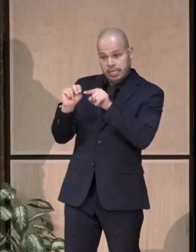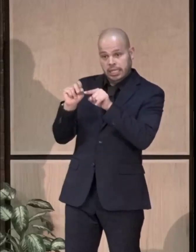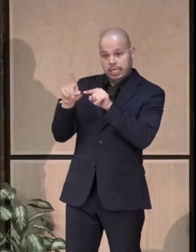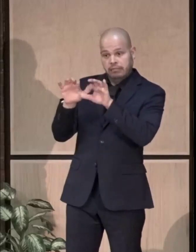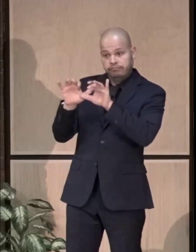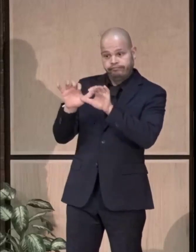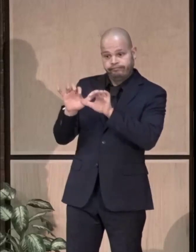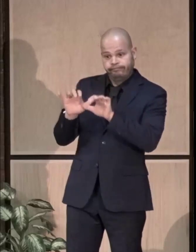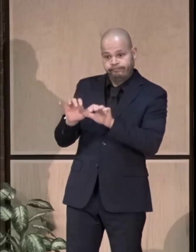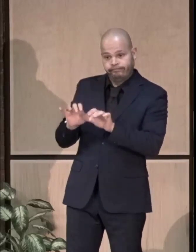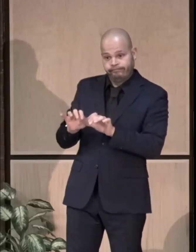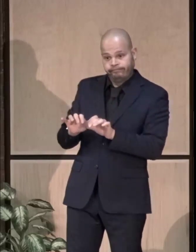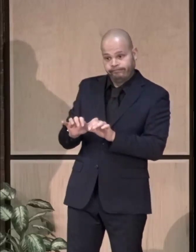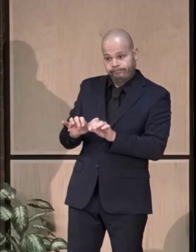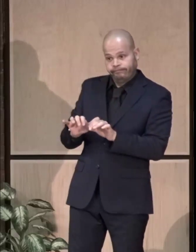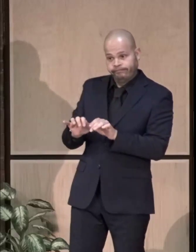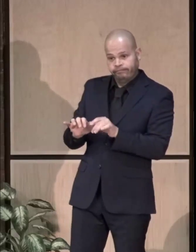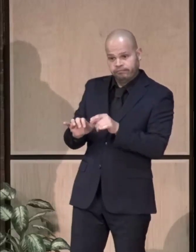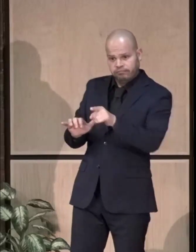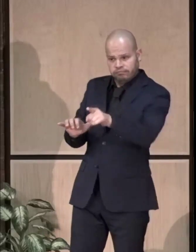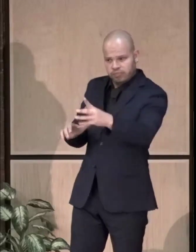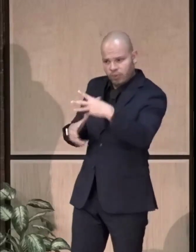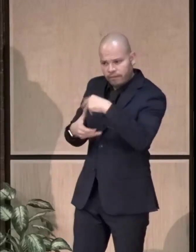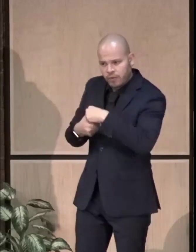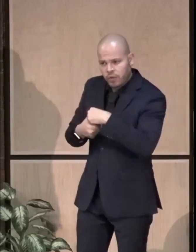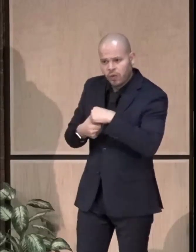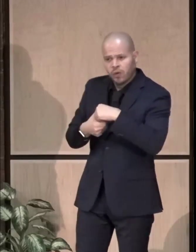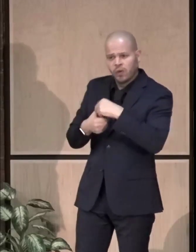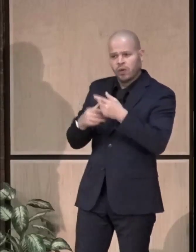regarding the case manager at Keller, correct?